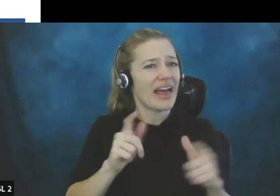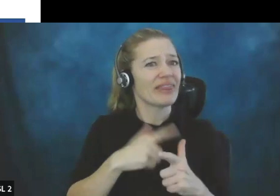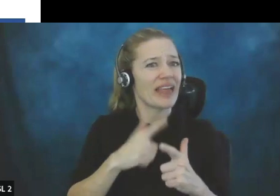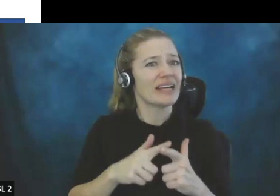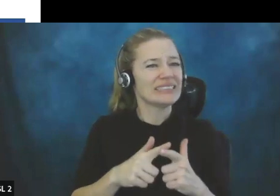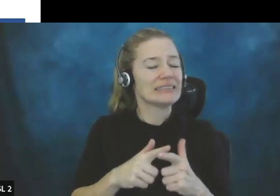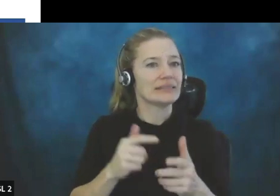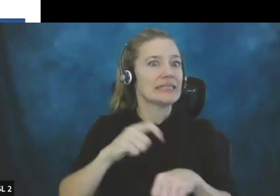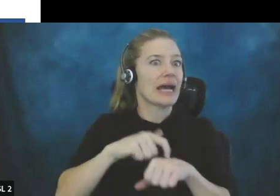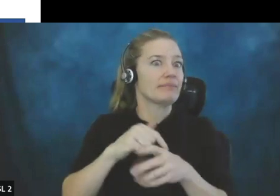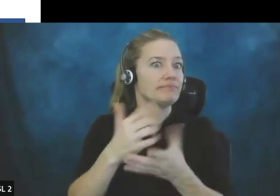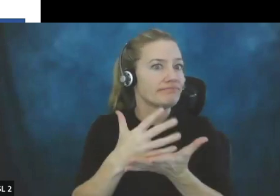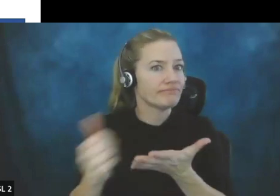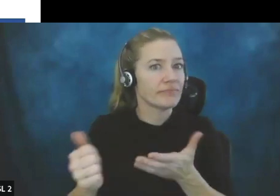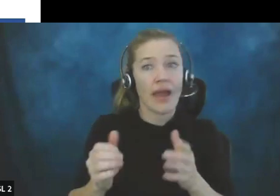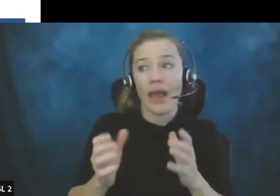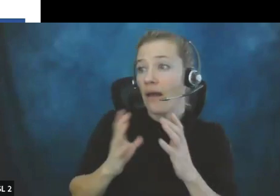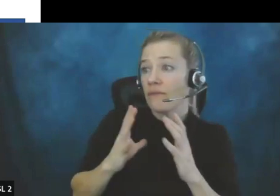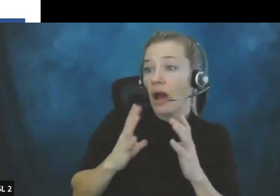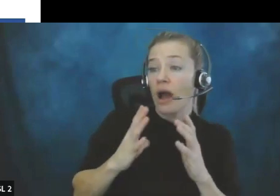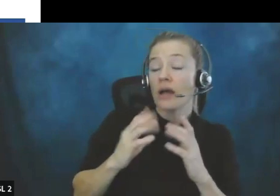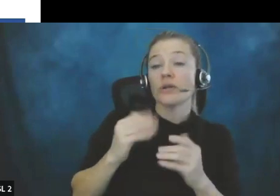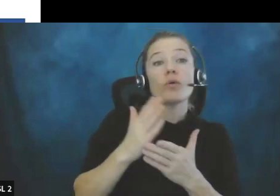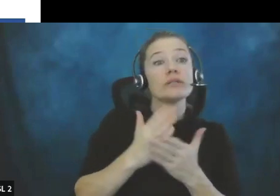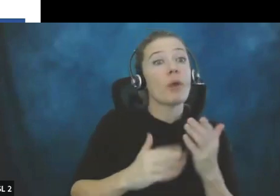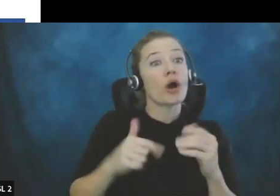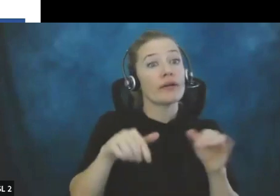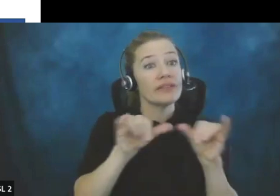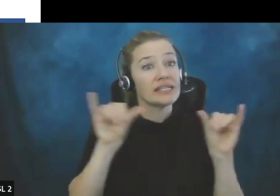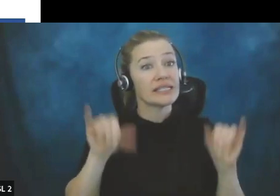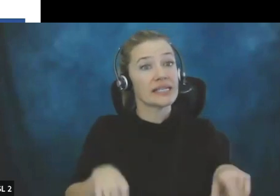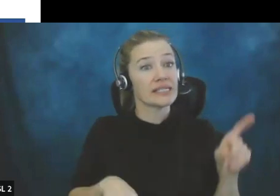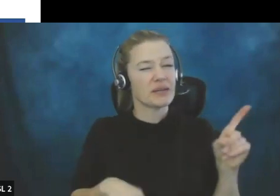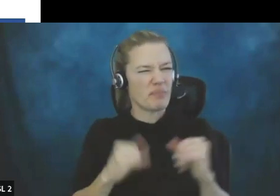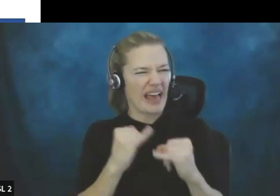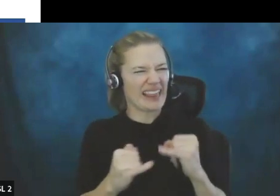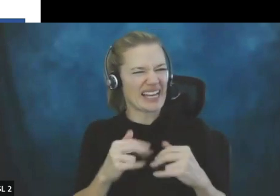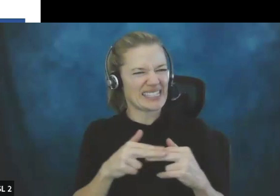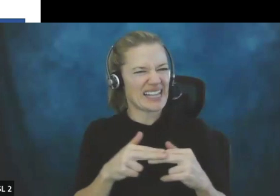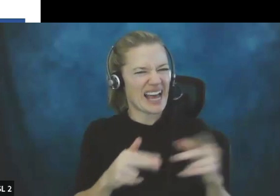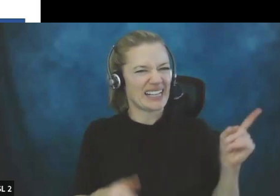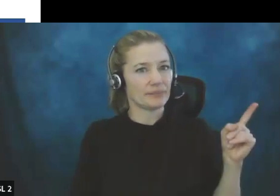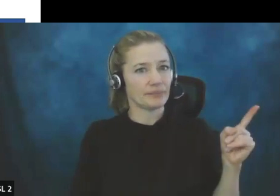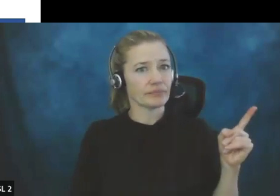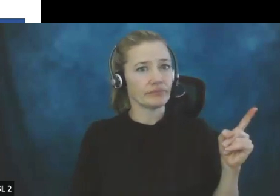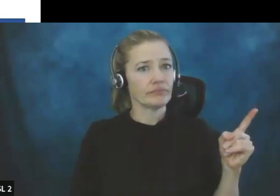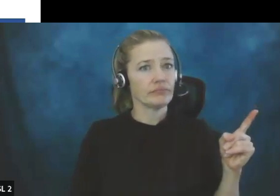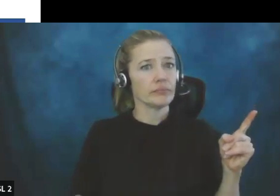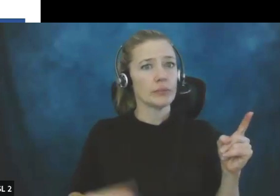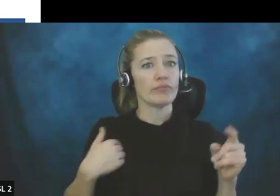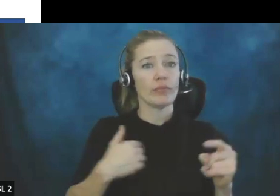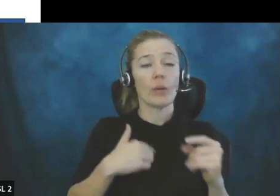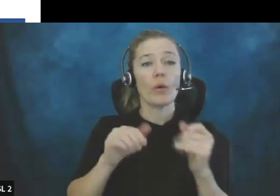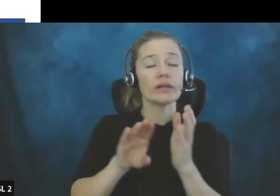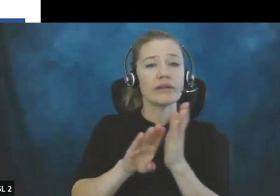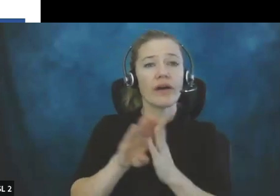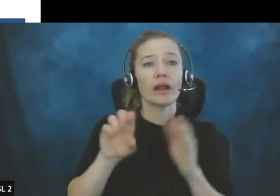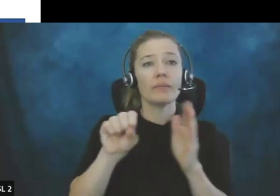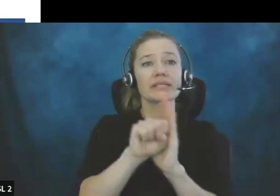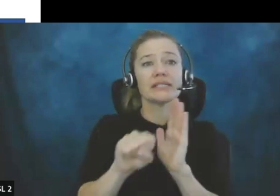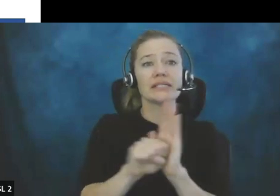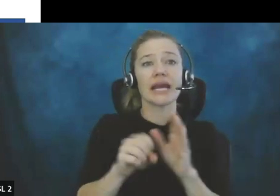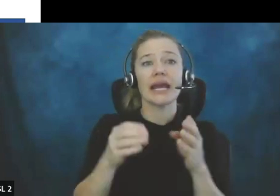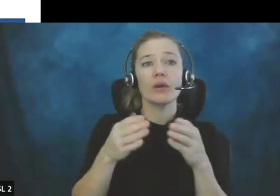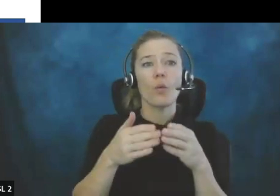time. Thank you so much. This is great. Absolutely. So as part of that no wrong door system, and I'll end with this slide, that we're going to look